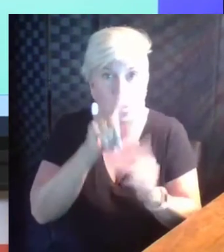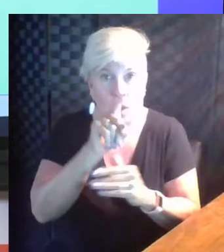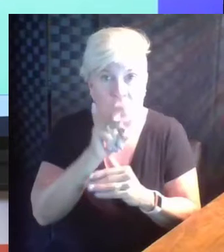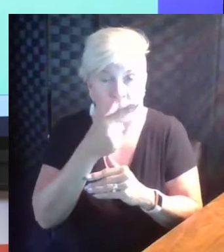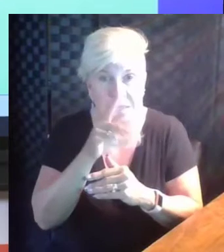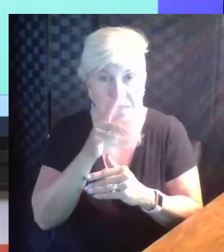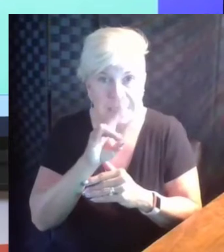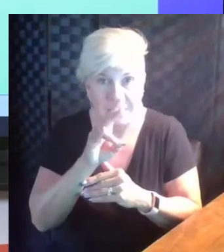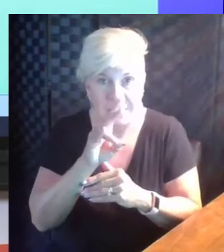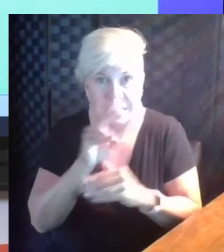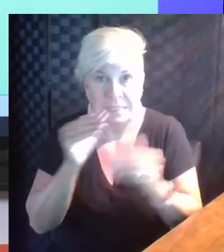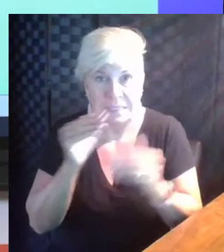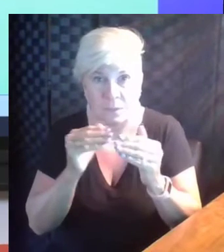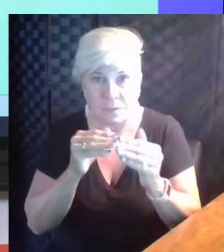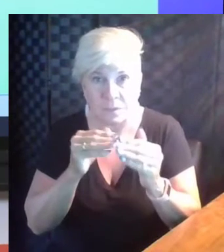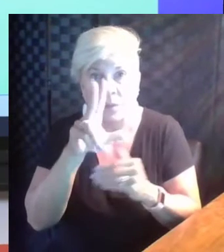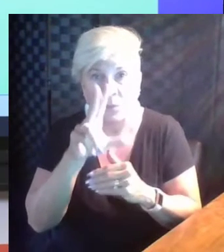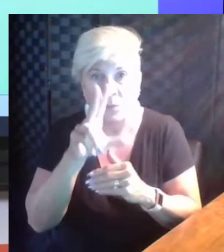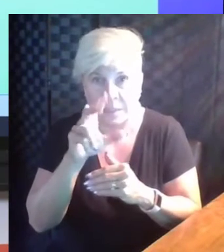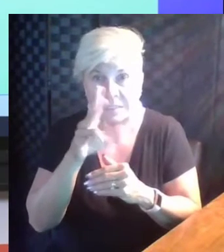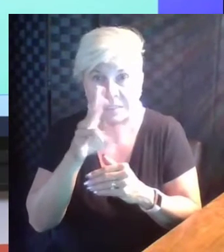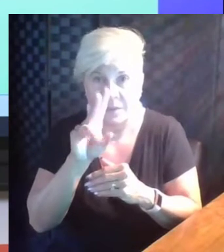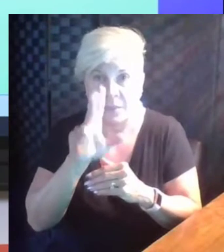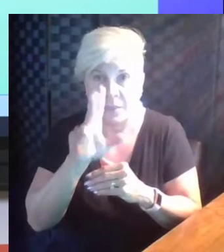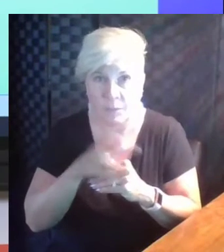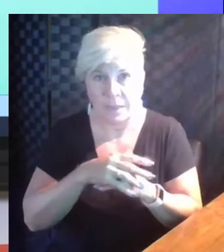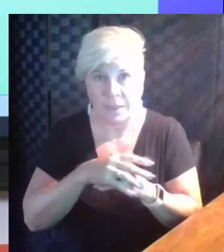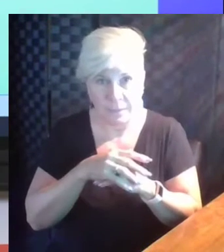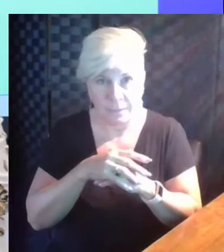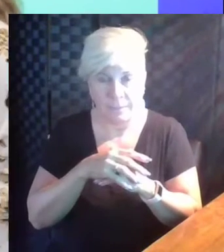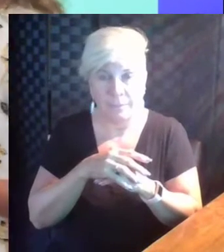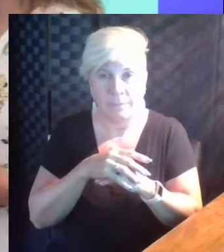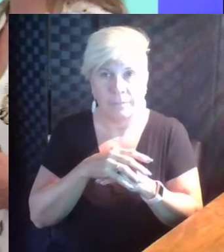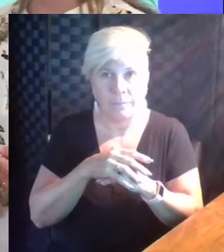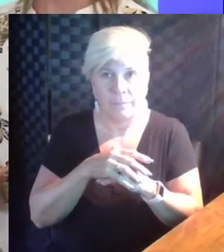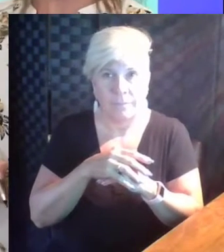plus 127 equals 373.